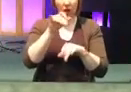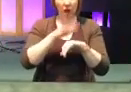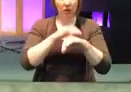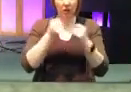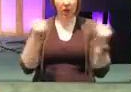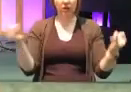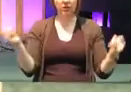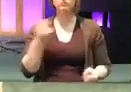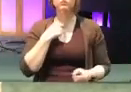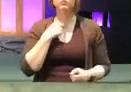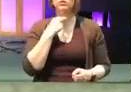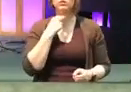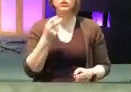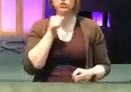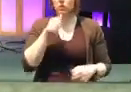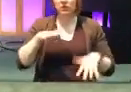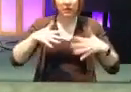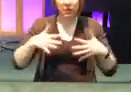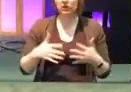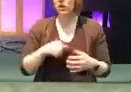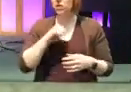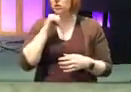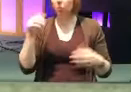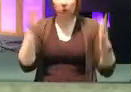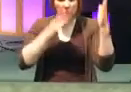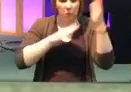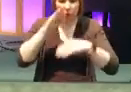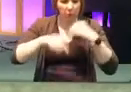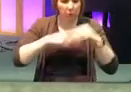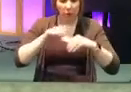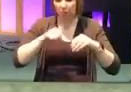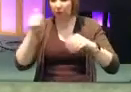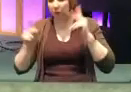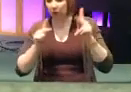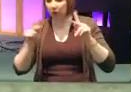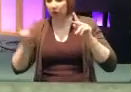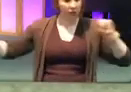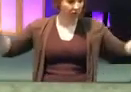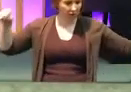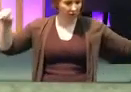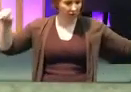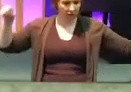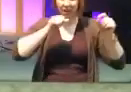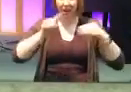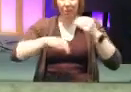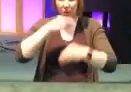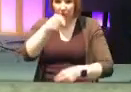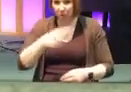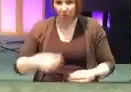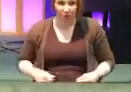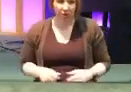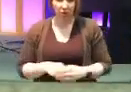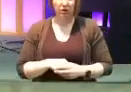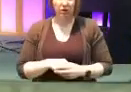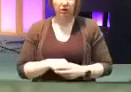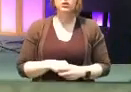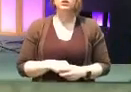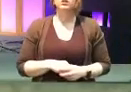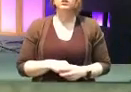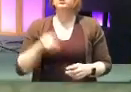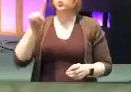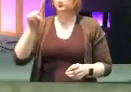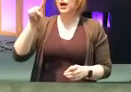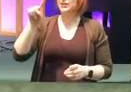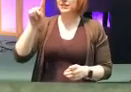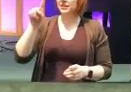voice. Don't be timid. Don't worry about what anybody to the left or the right is going to think about you. There is one audience